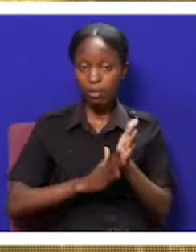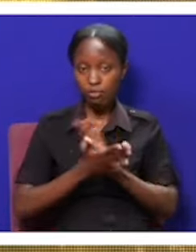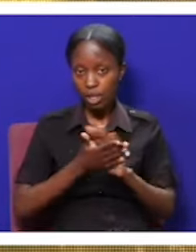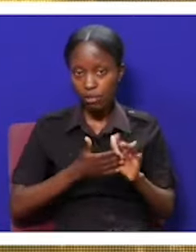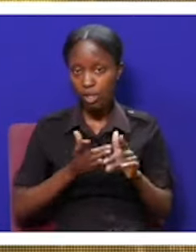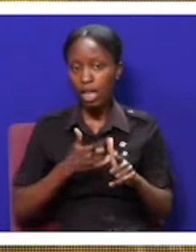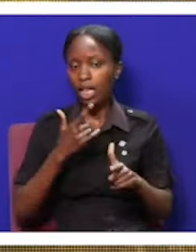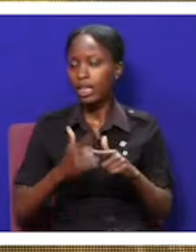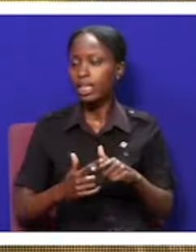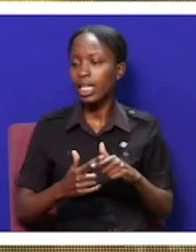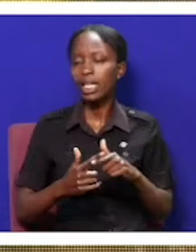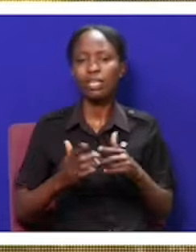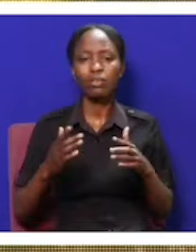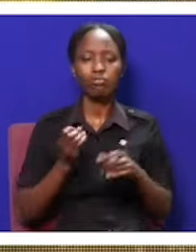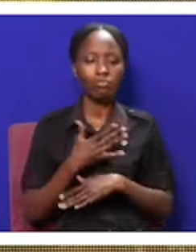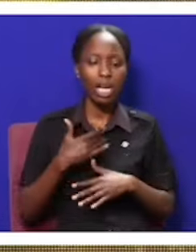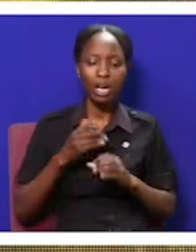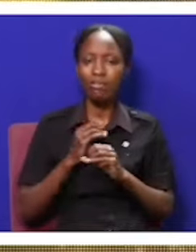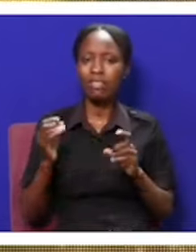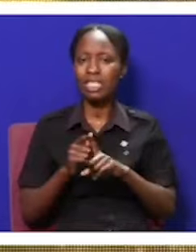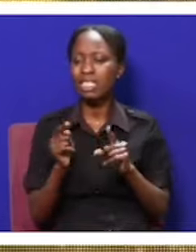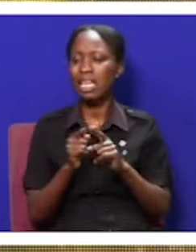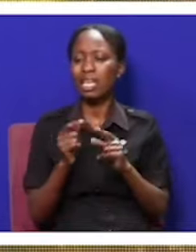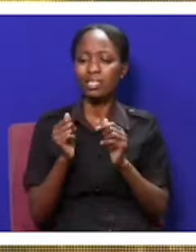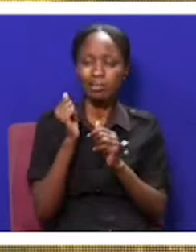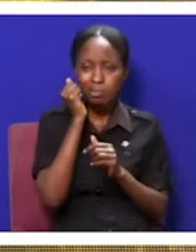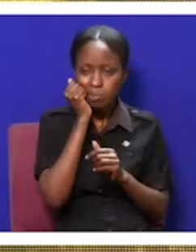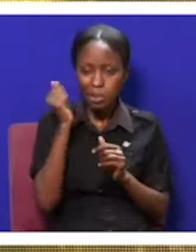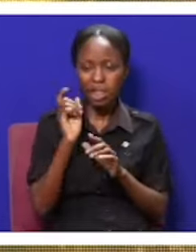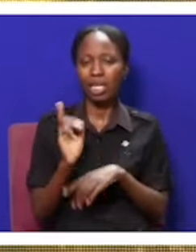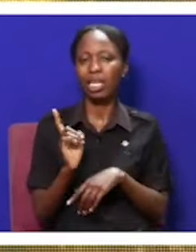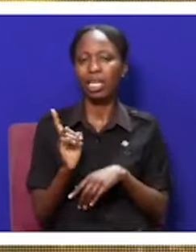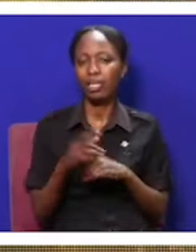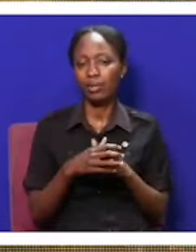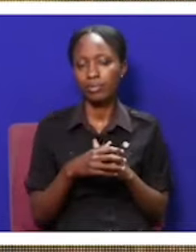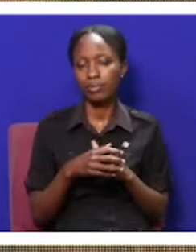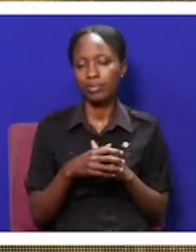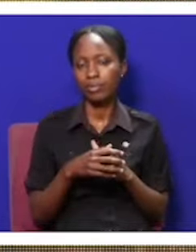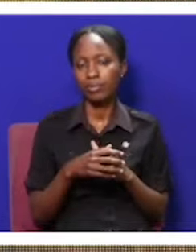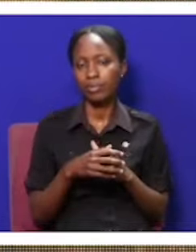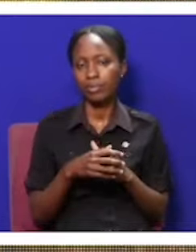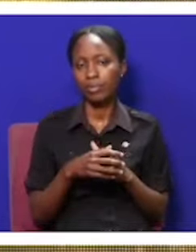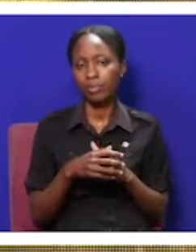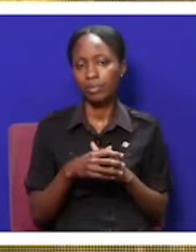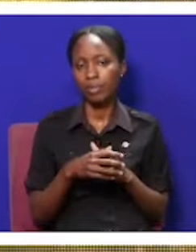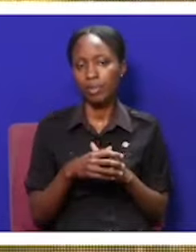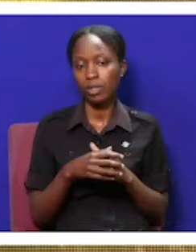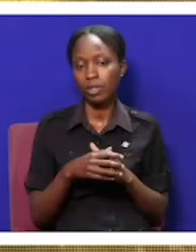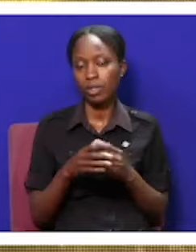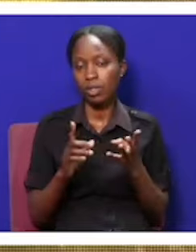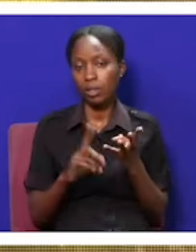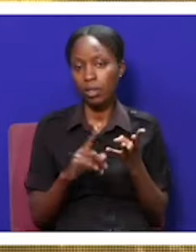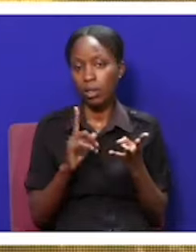less irritable, and you won't be hostile to people. Yes. And then number four is that it will improve your